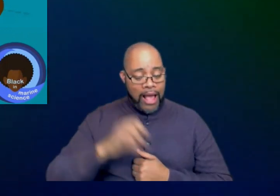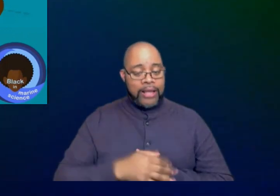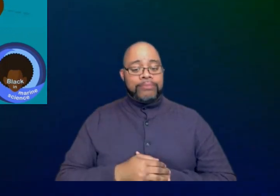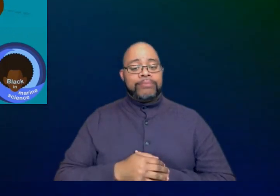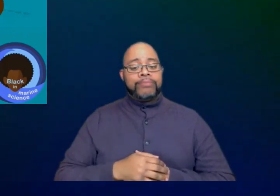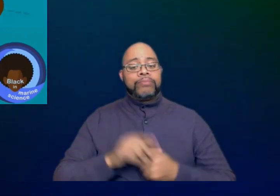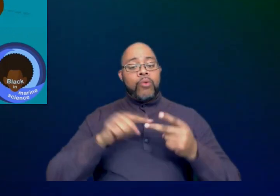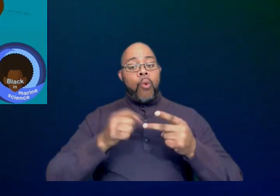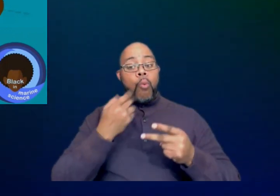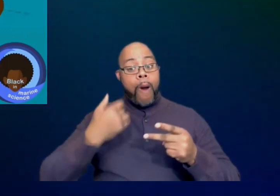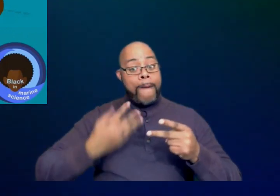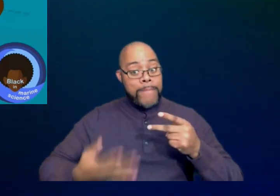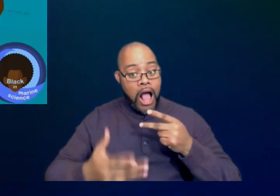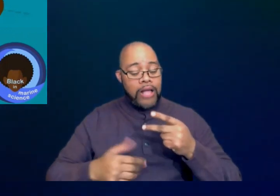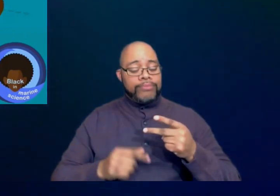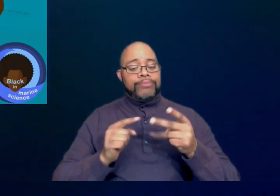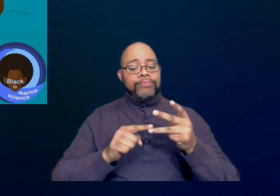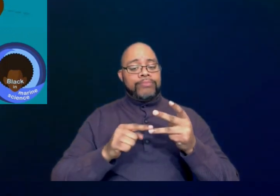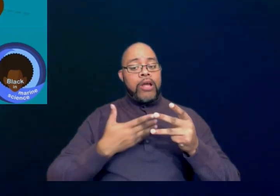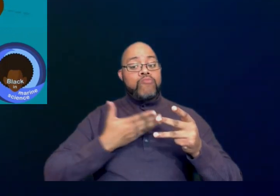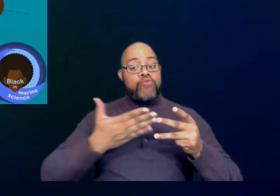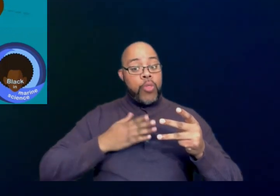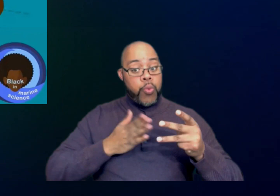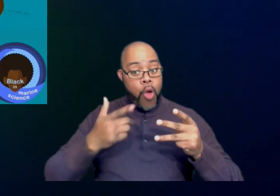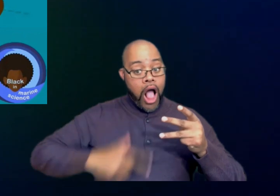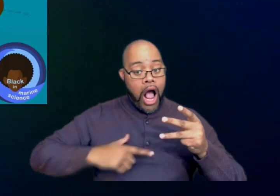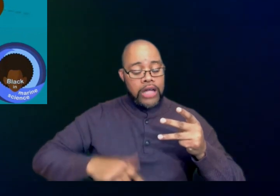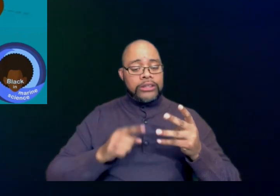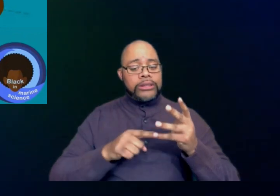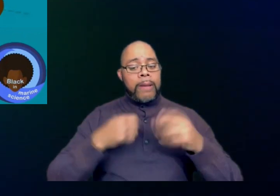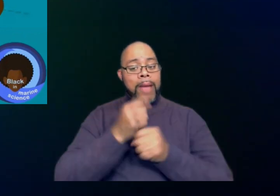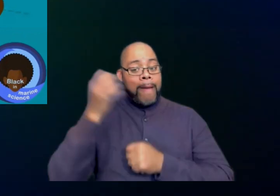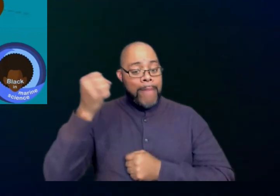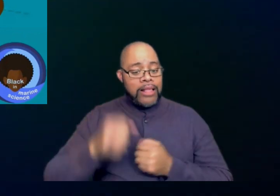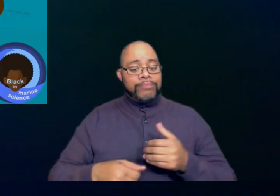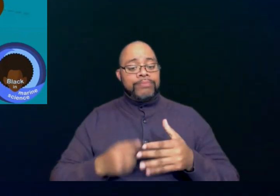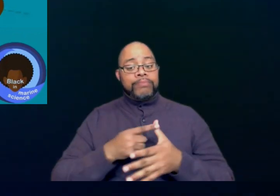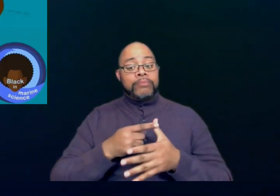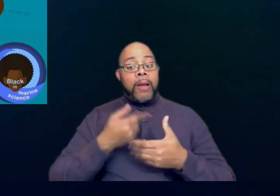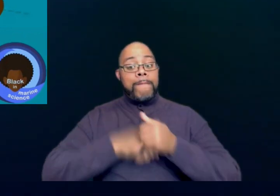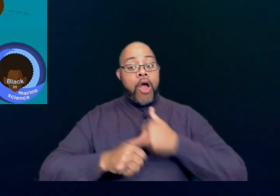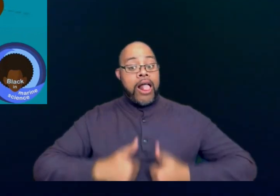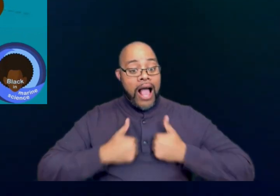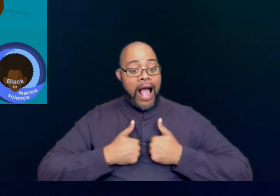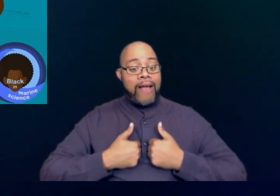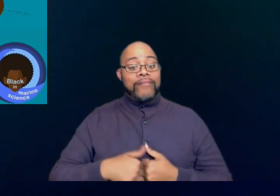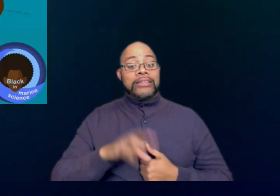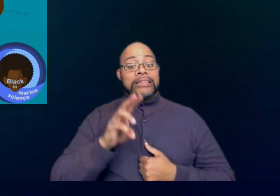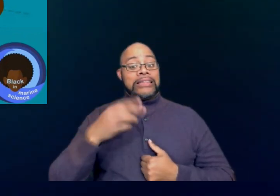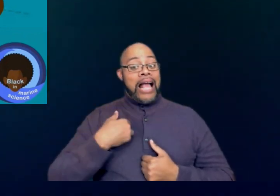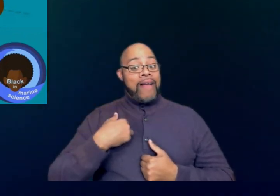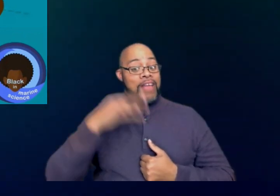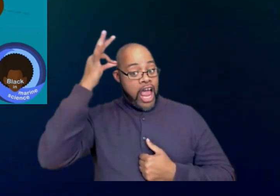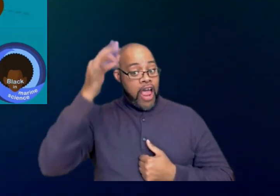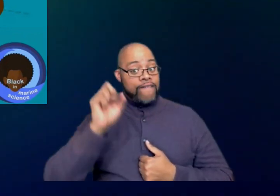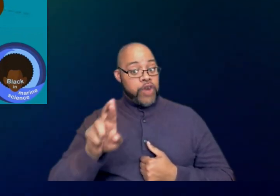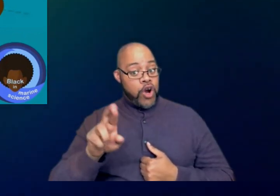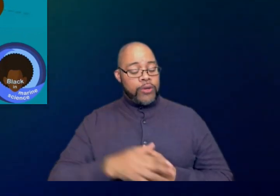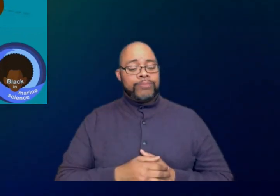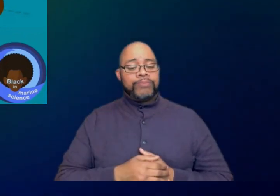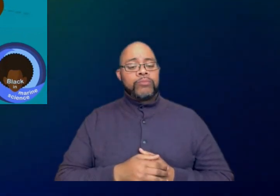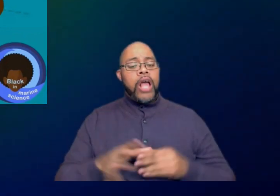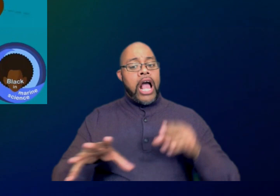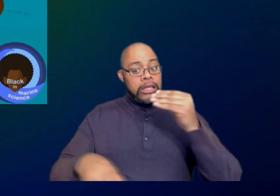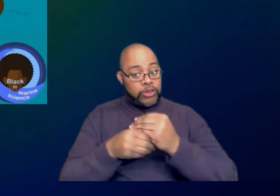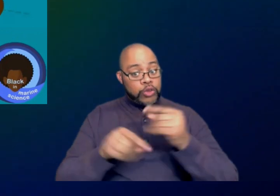or spine, being warm-blooded, breathing air through lungs, producing milk, birthing live young, and having hair or fur.